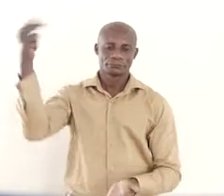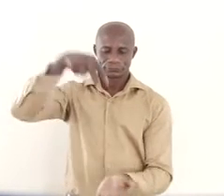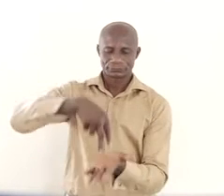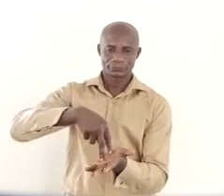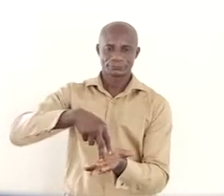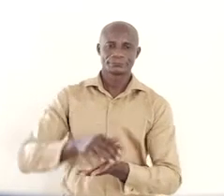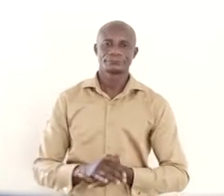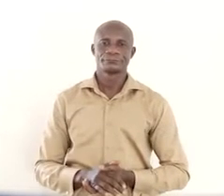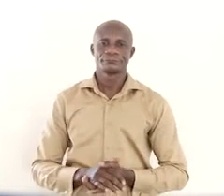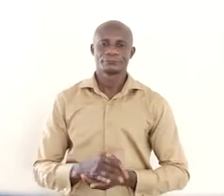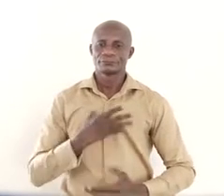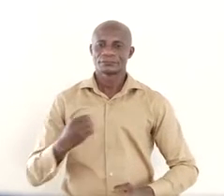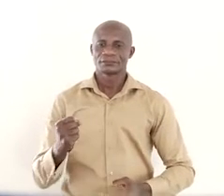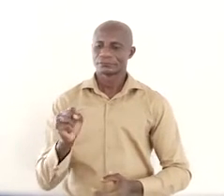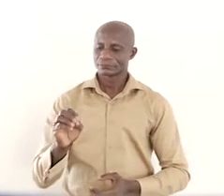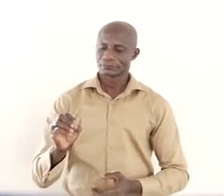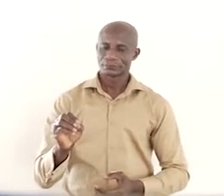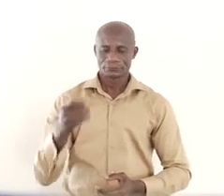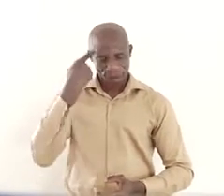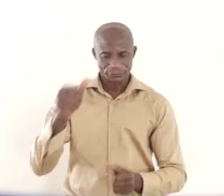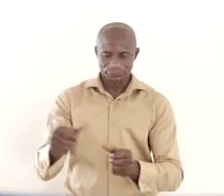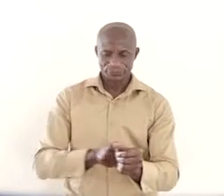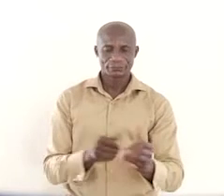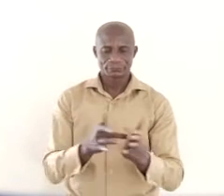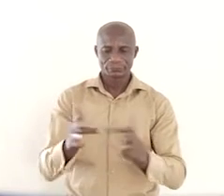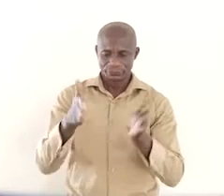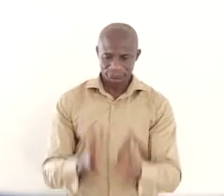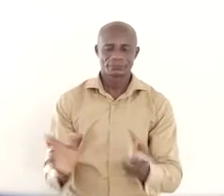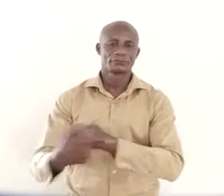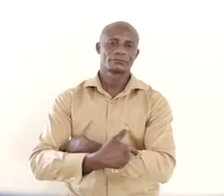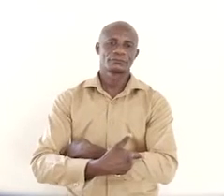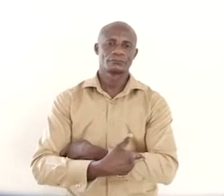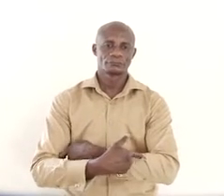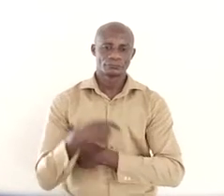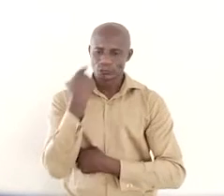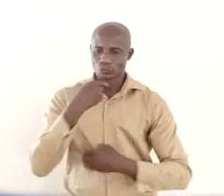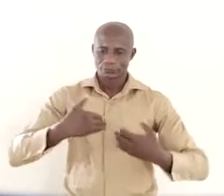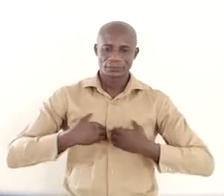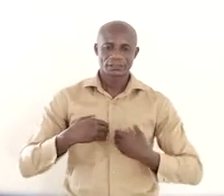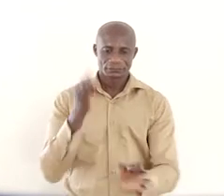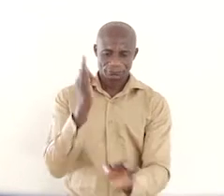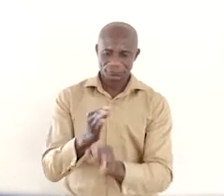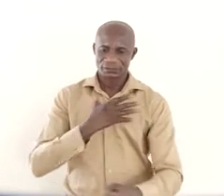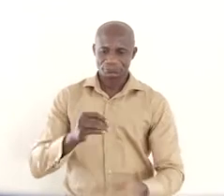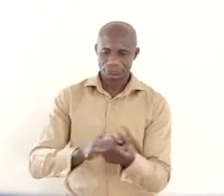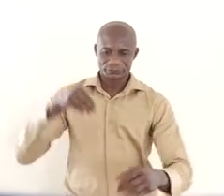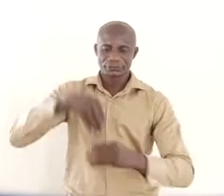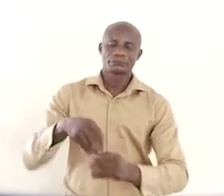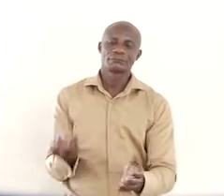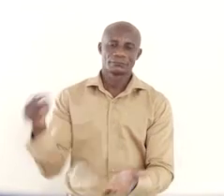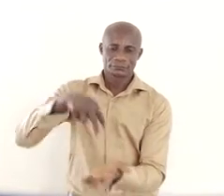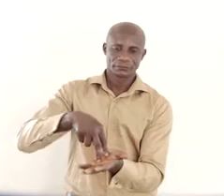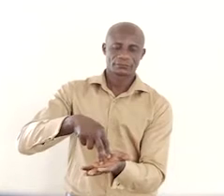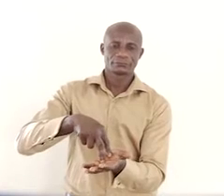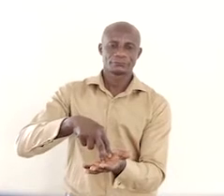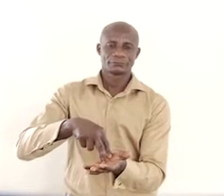the resurrection. And so, for every Christian today, who has faith and believe in the